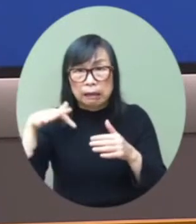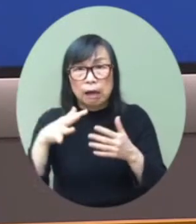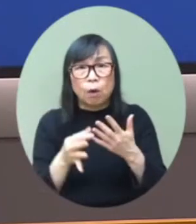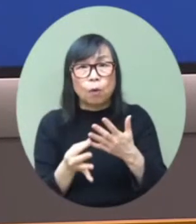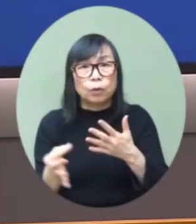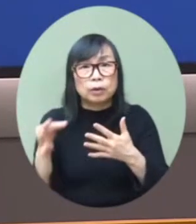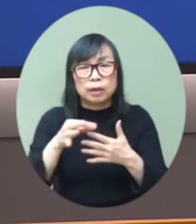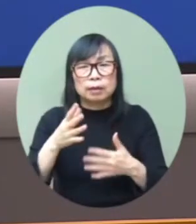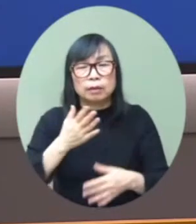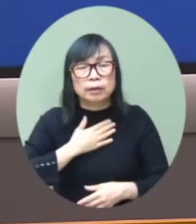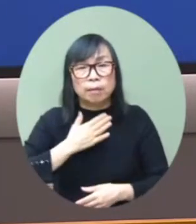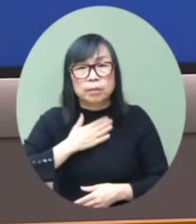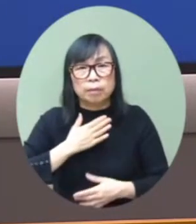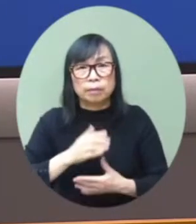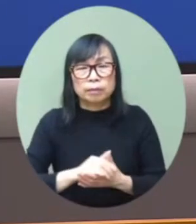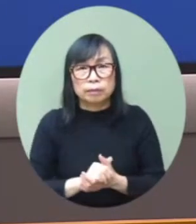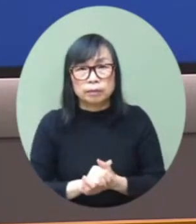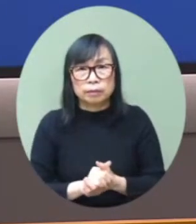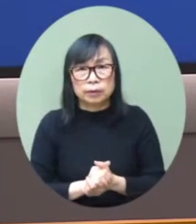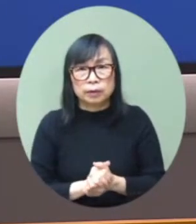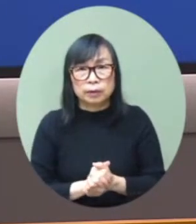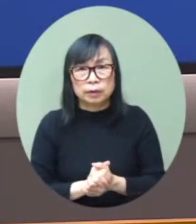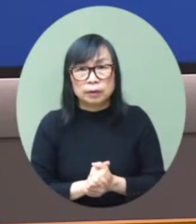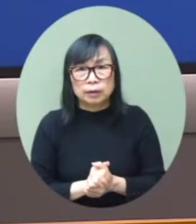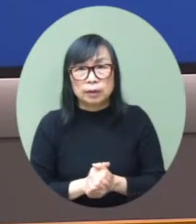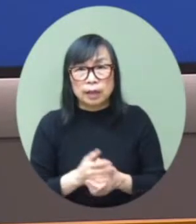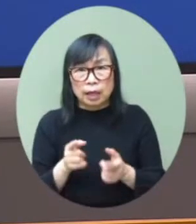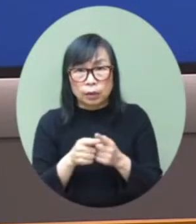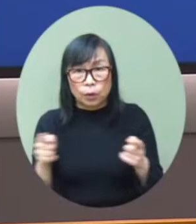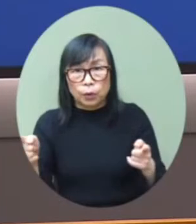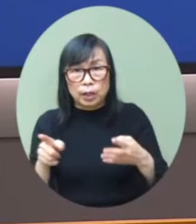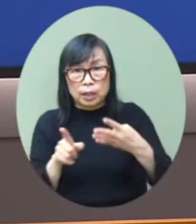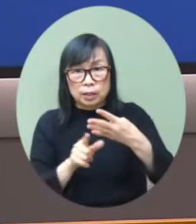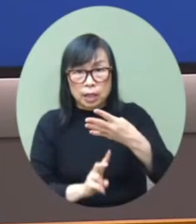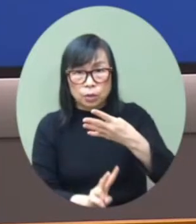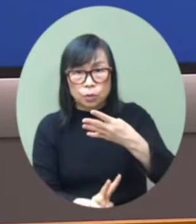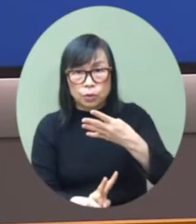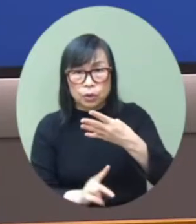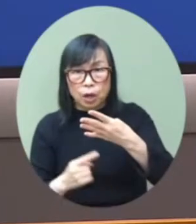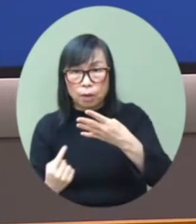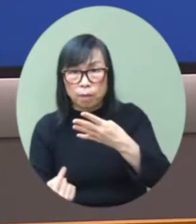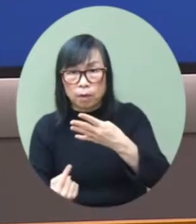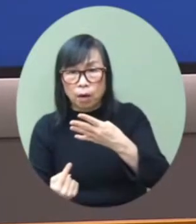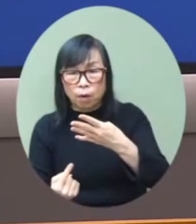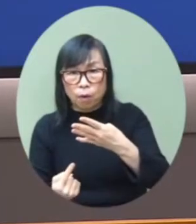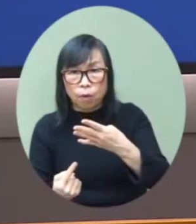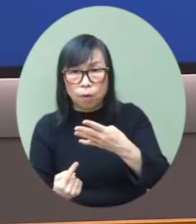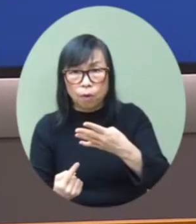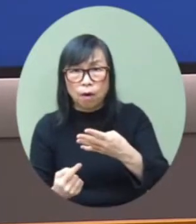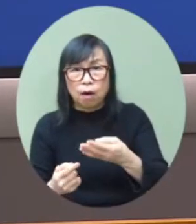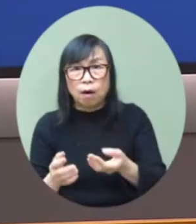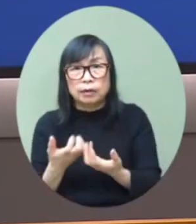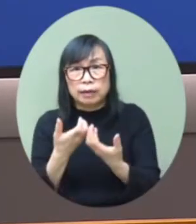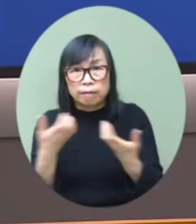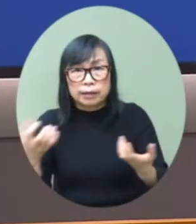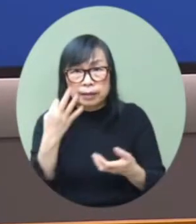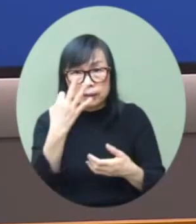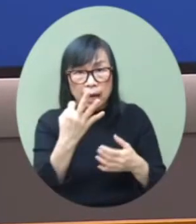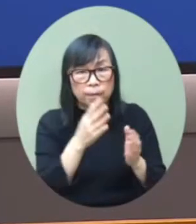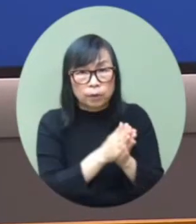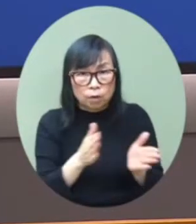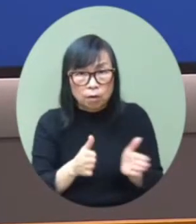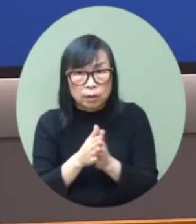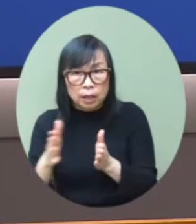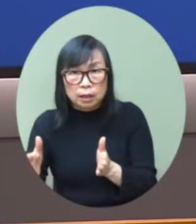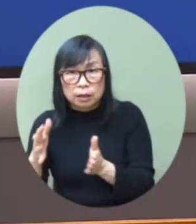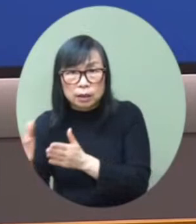we will look into it. Well, I thank you for your question about a surge of people circulating in